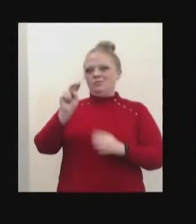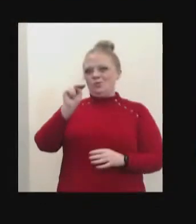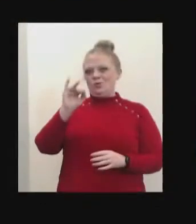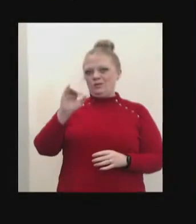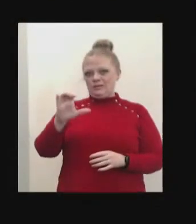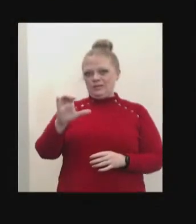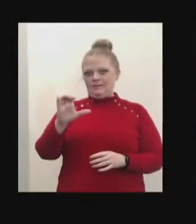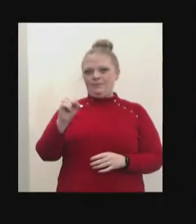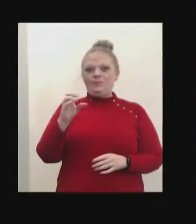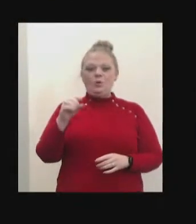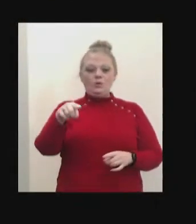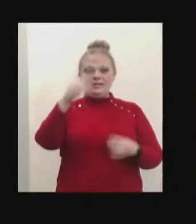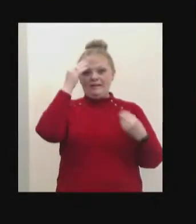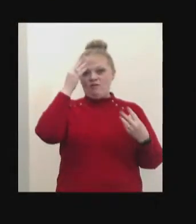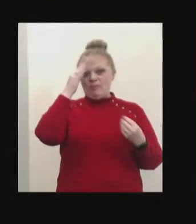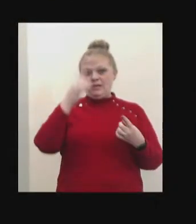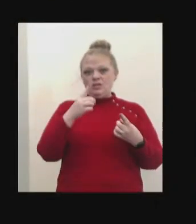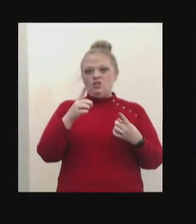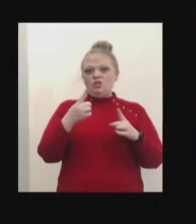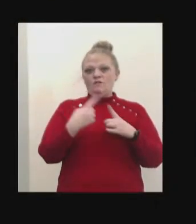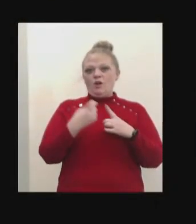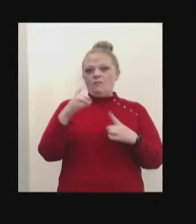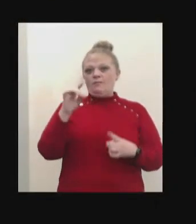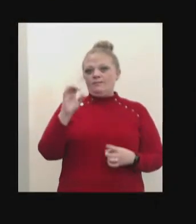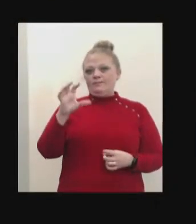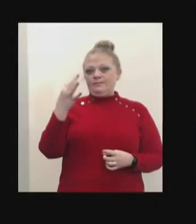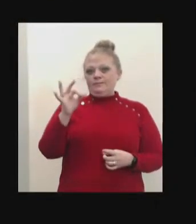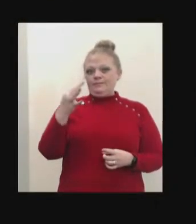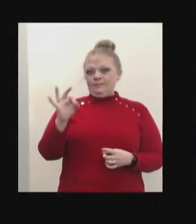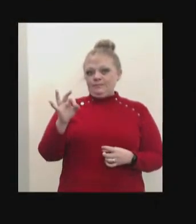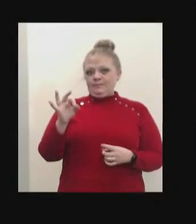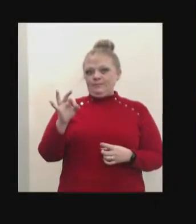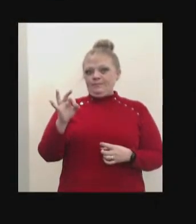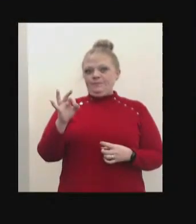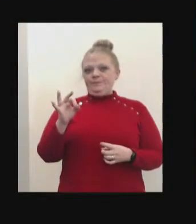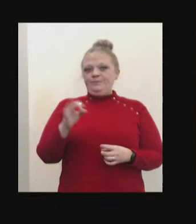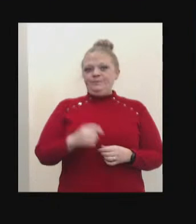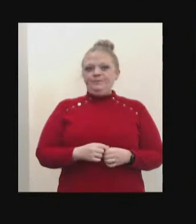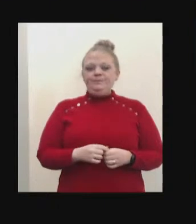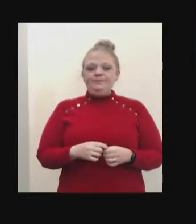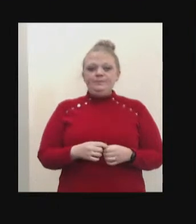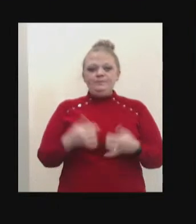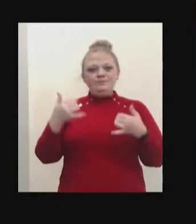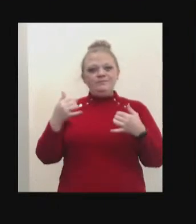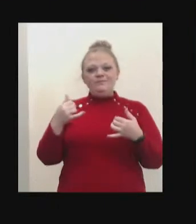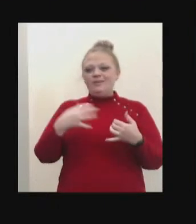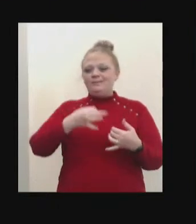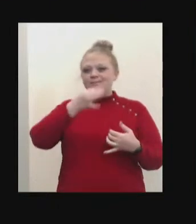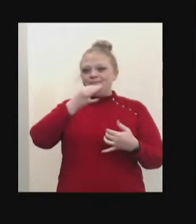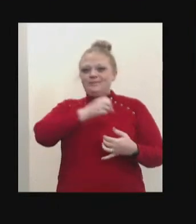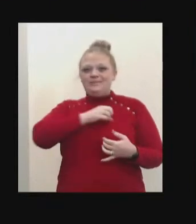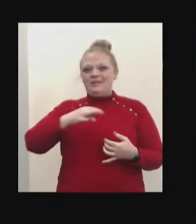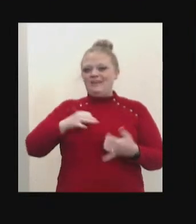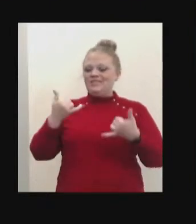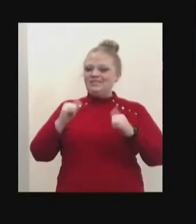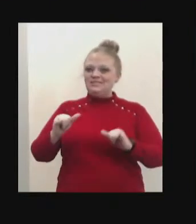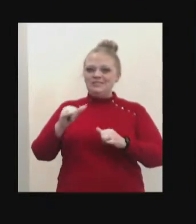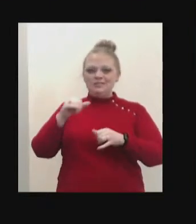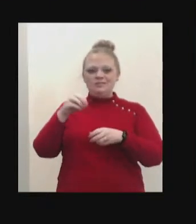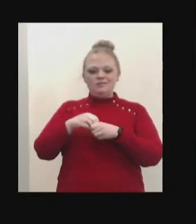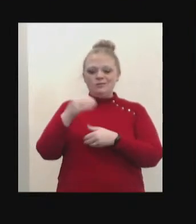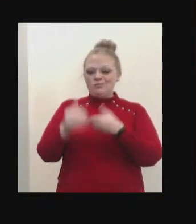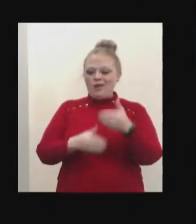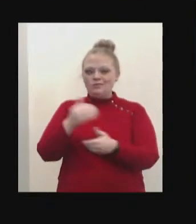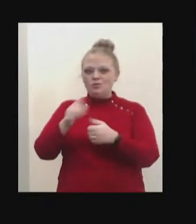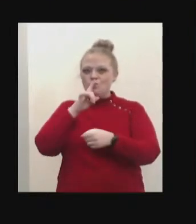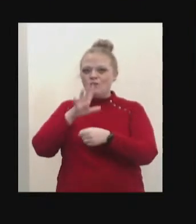December 19th. The Department of Health epidemiological staff is still in the process of confirming how many cases there were for the 20th. So